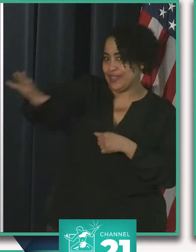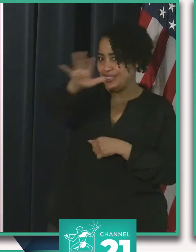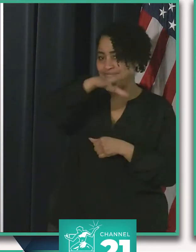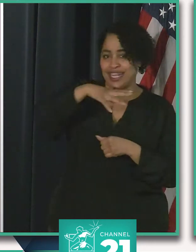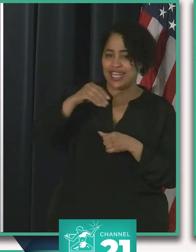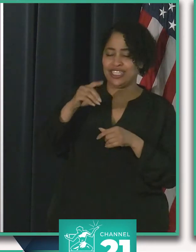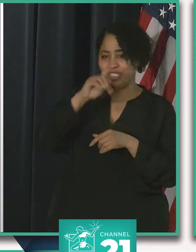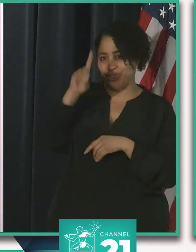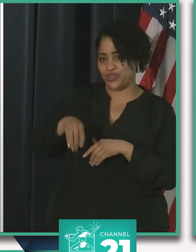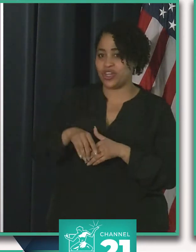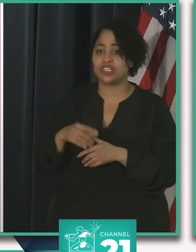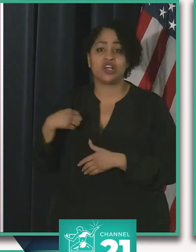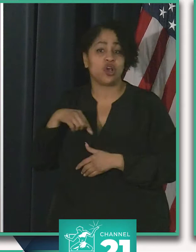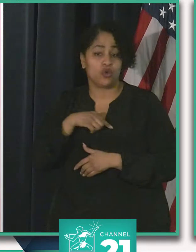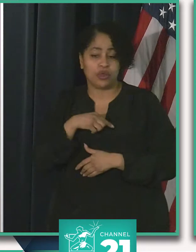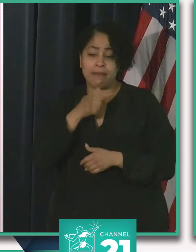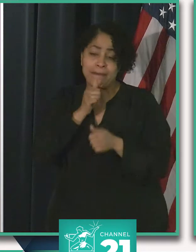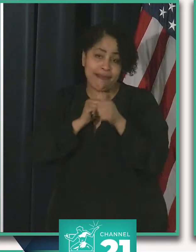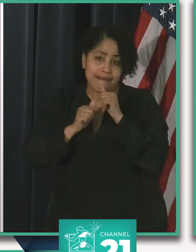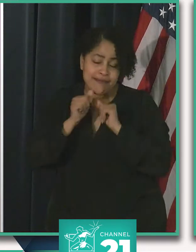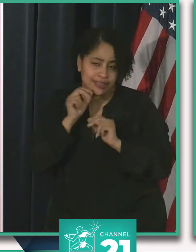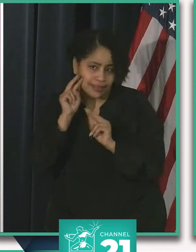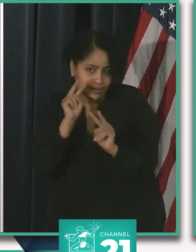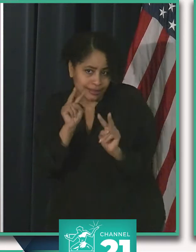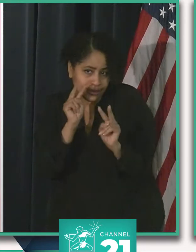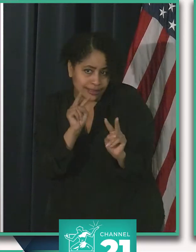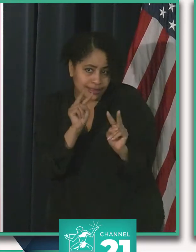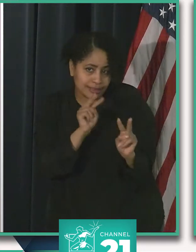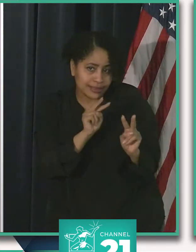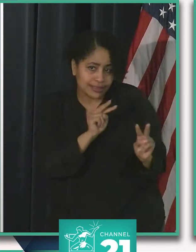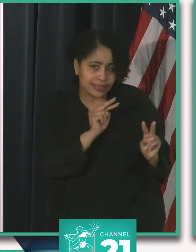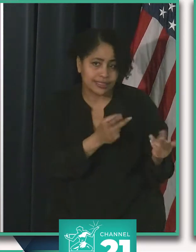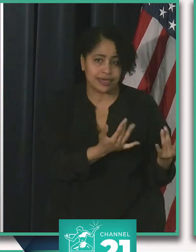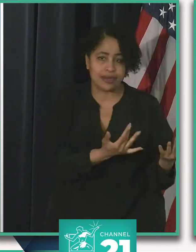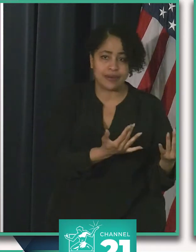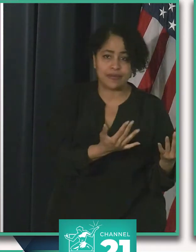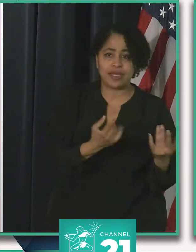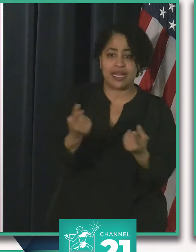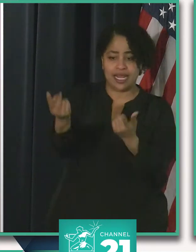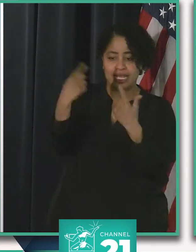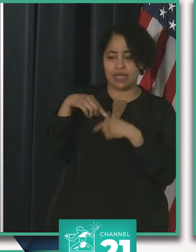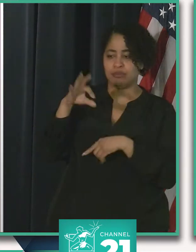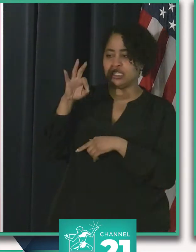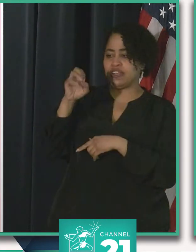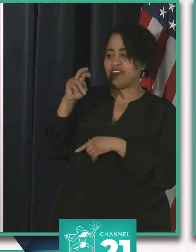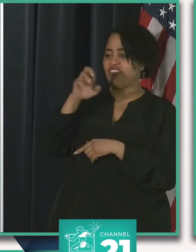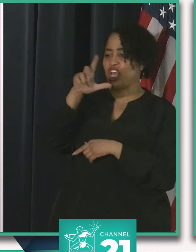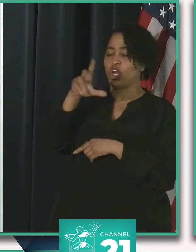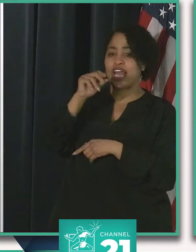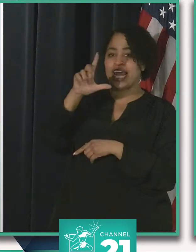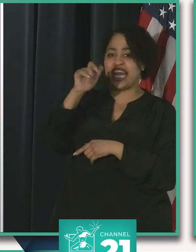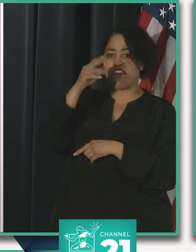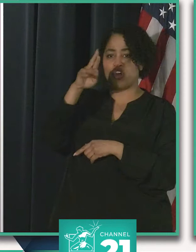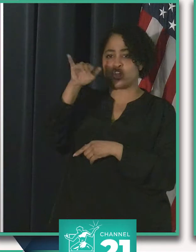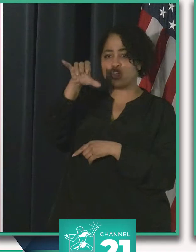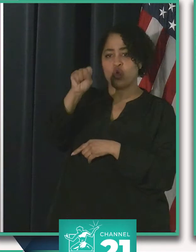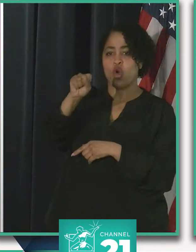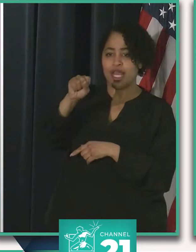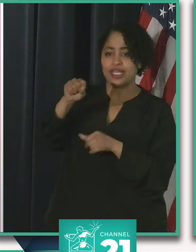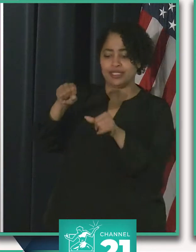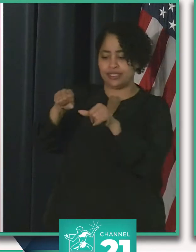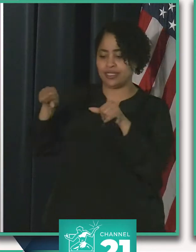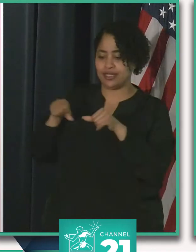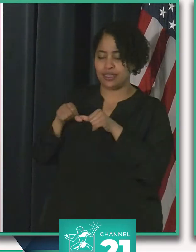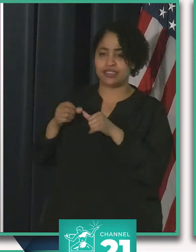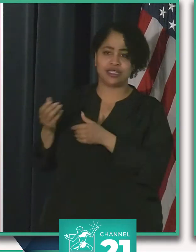Detroit. We are patiently waiting for the city to come to the Finkel and Livernois neighborhood to do some good work